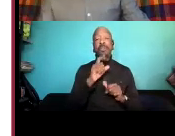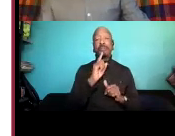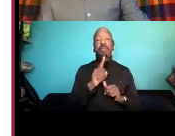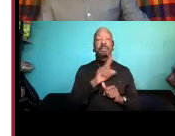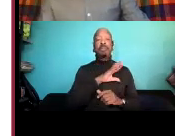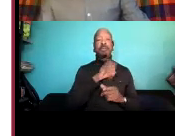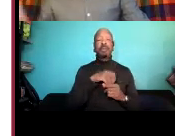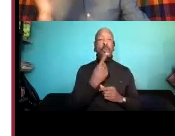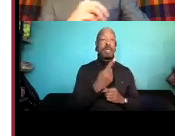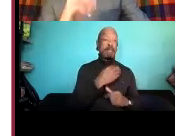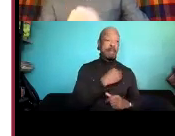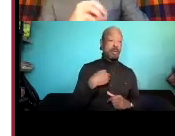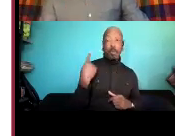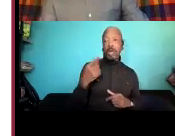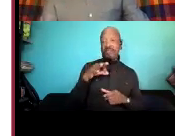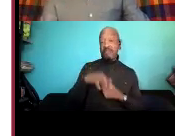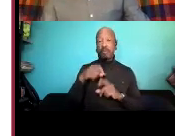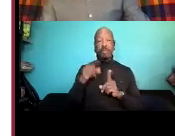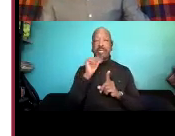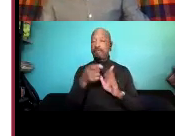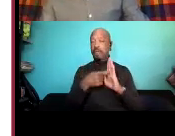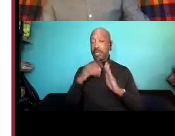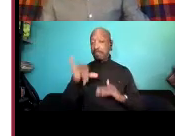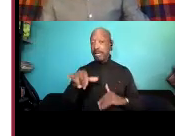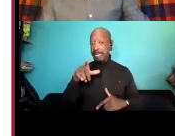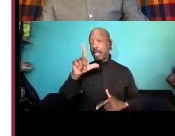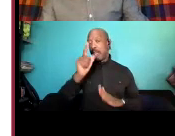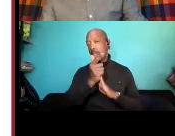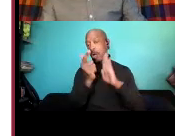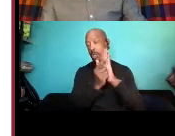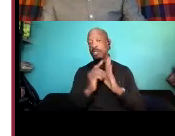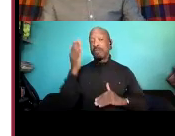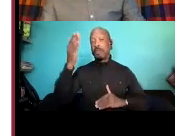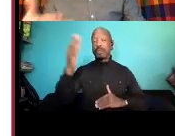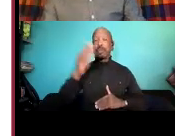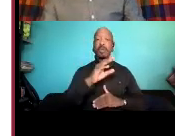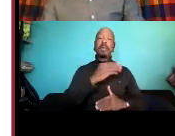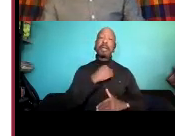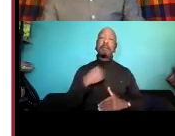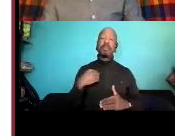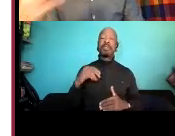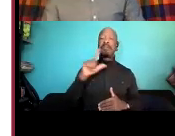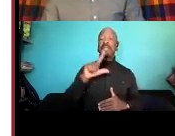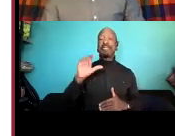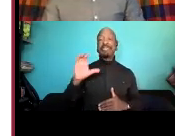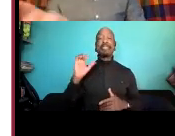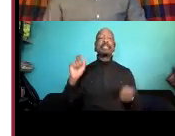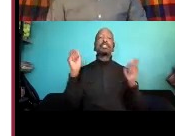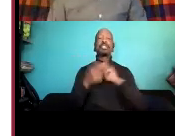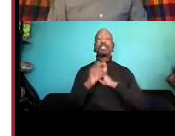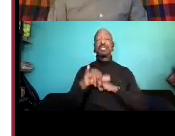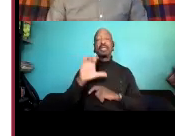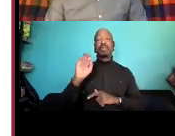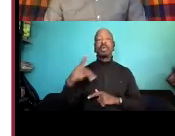one vote principle, but it's not required by law. So future members of an LLC cooperative could change the cooperative nature of